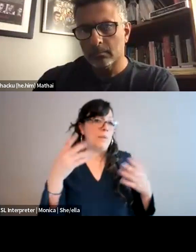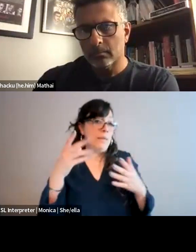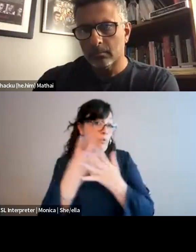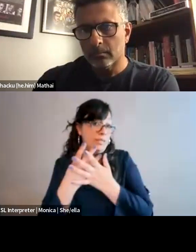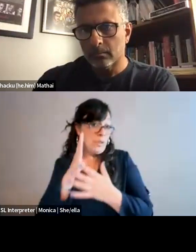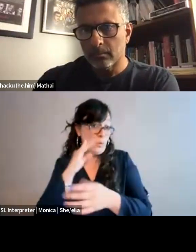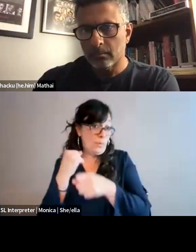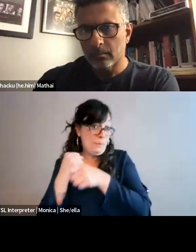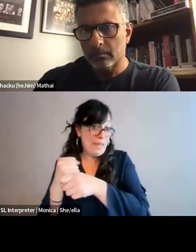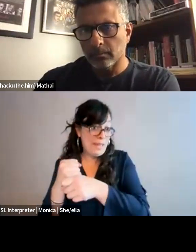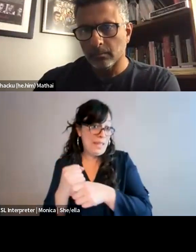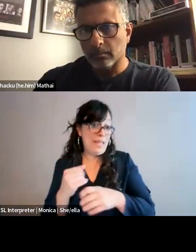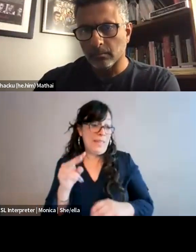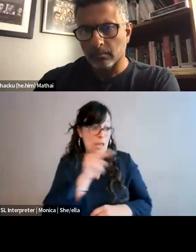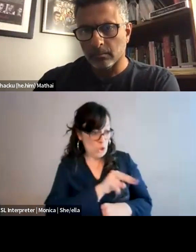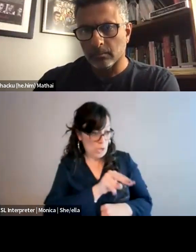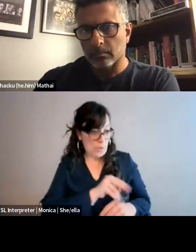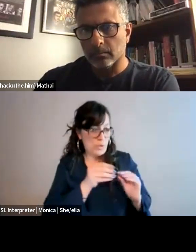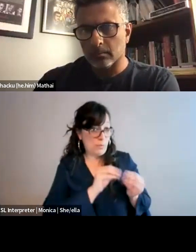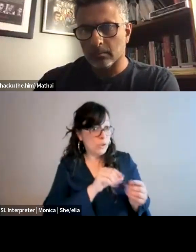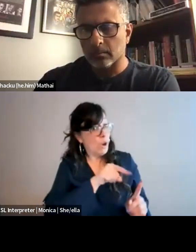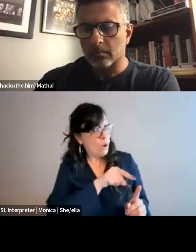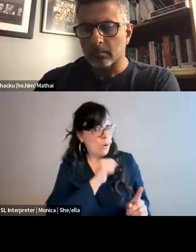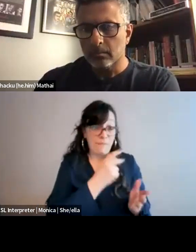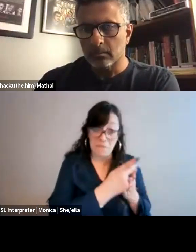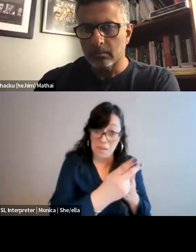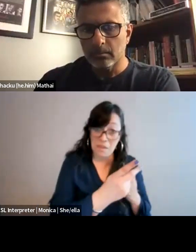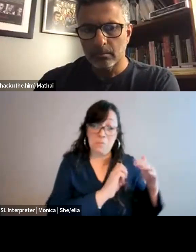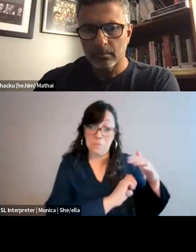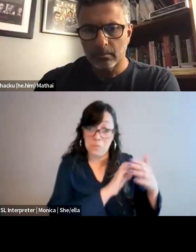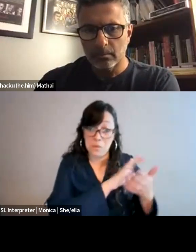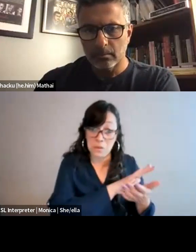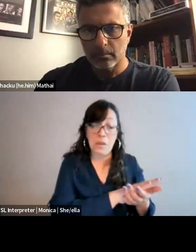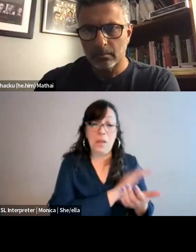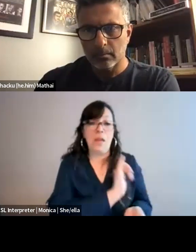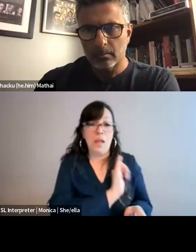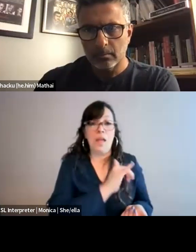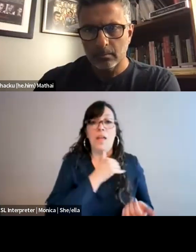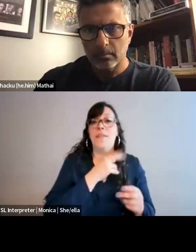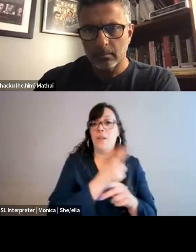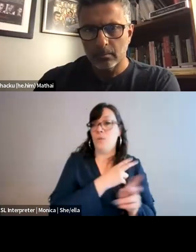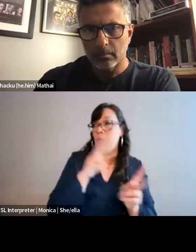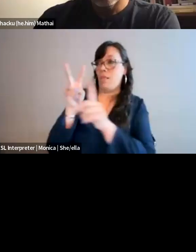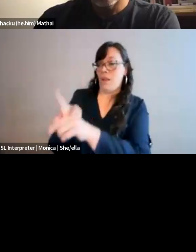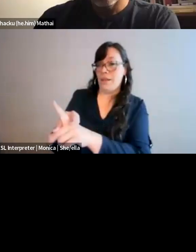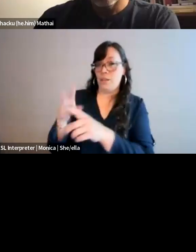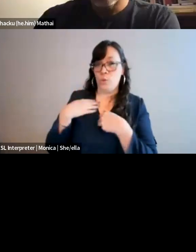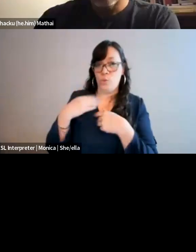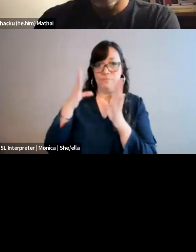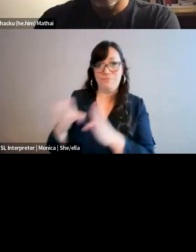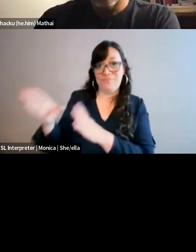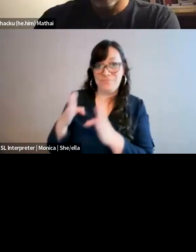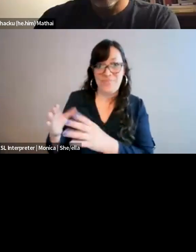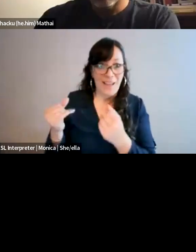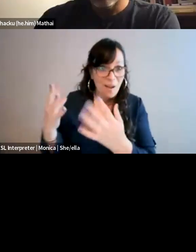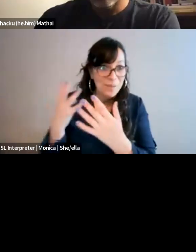be built. I can kind of see how maybe they might be using some of that to start to project, okay,